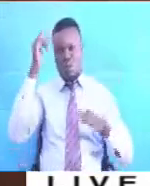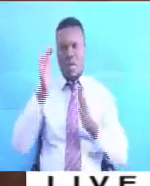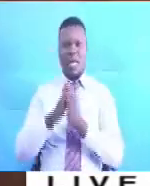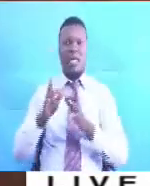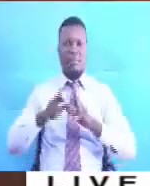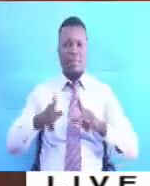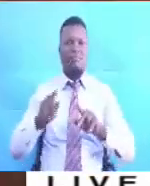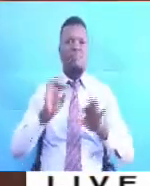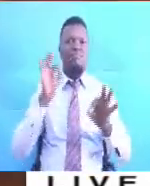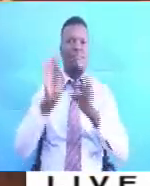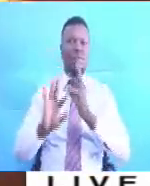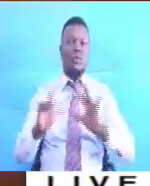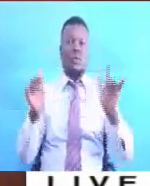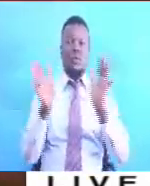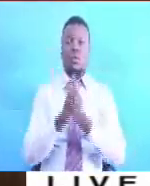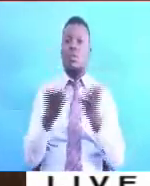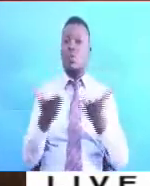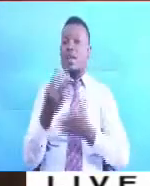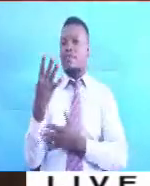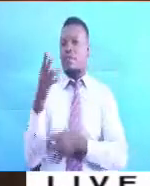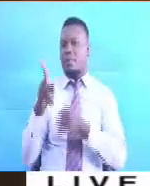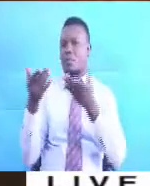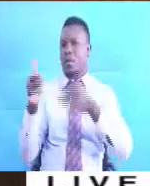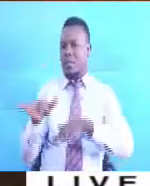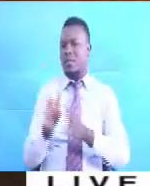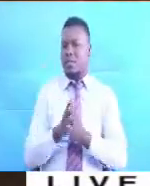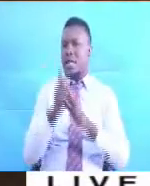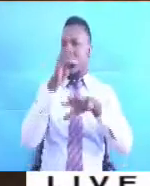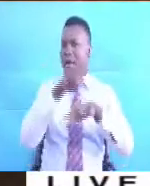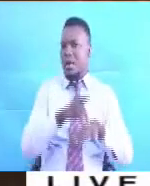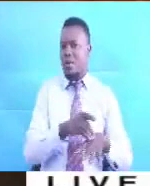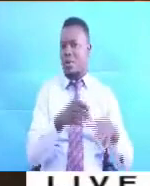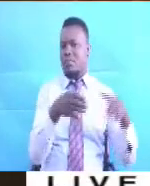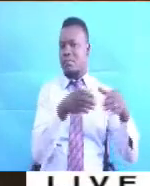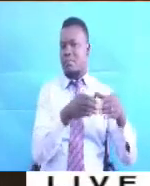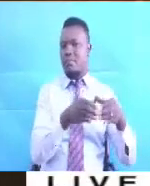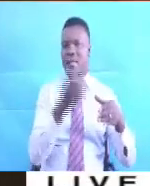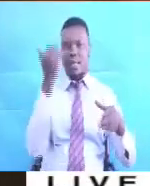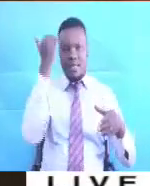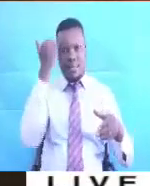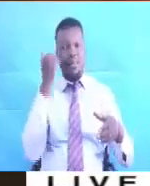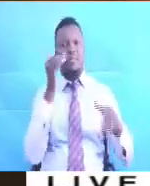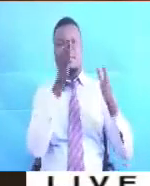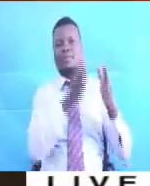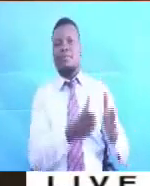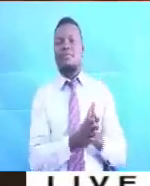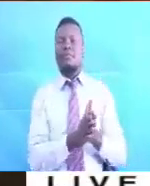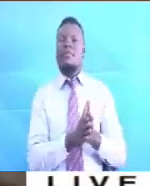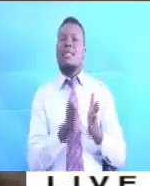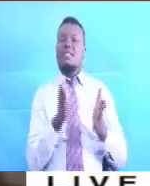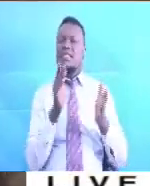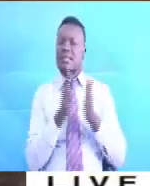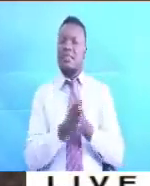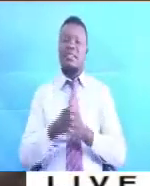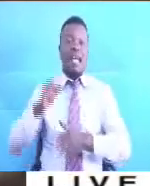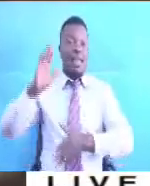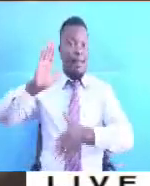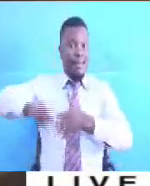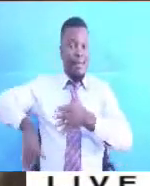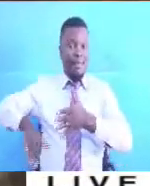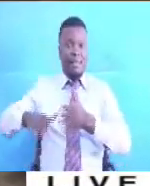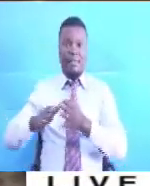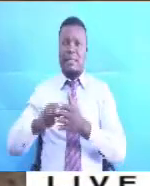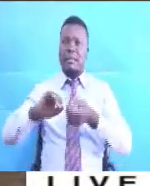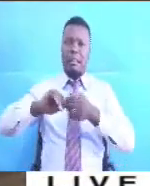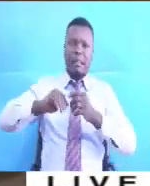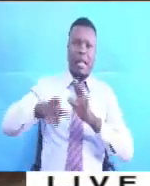that killed 4 people, according to a ruling by a state judge. It is the latest legal battle, a